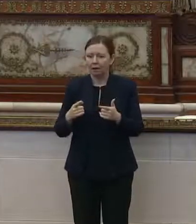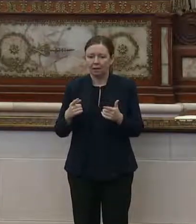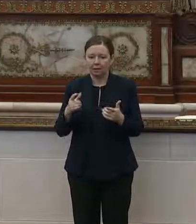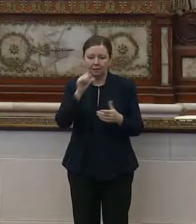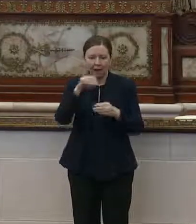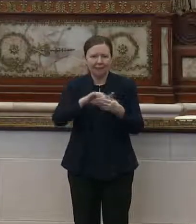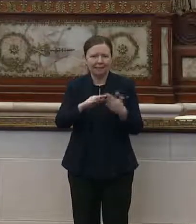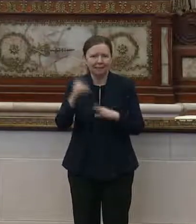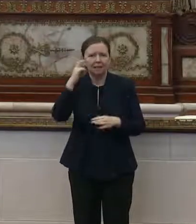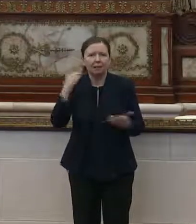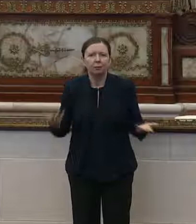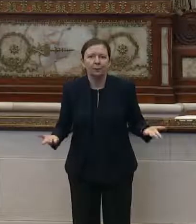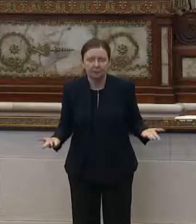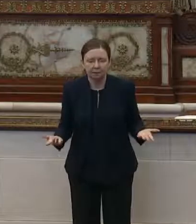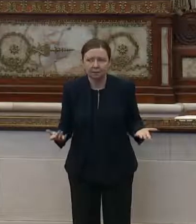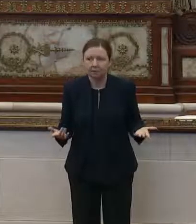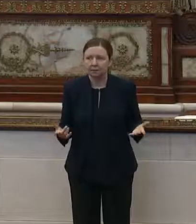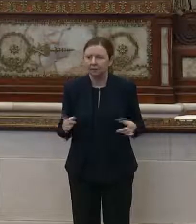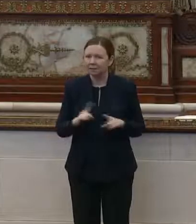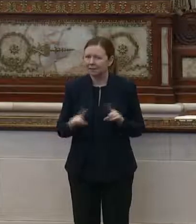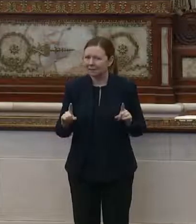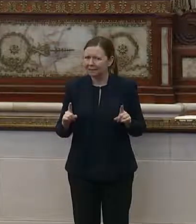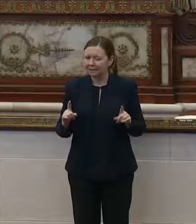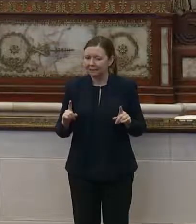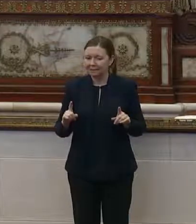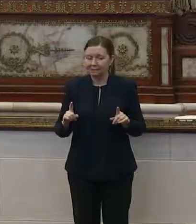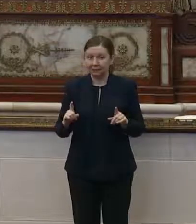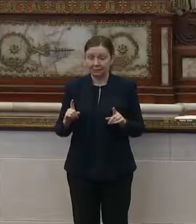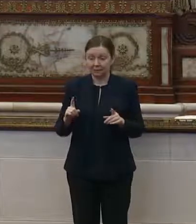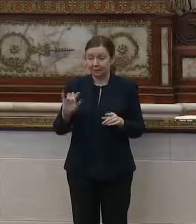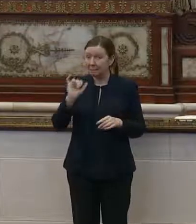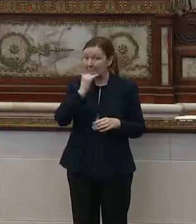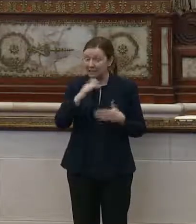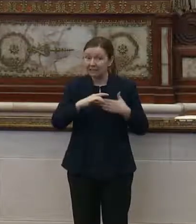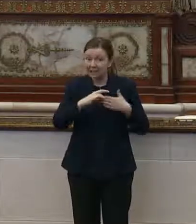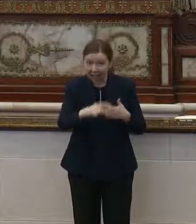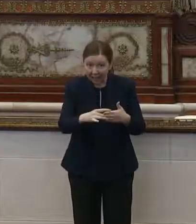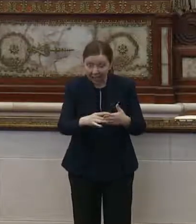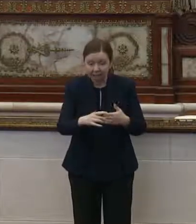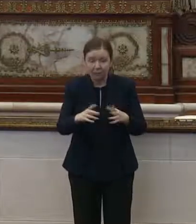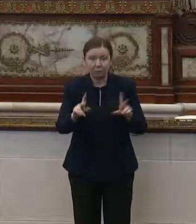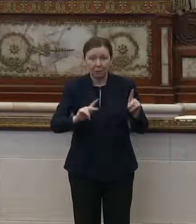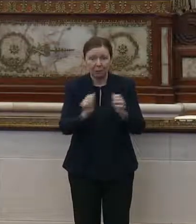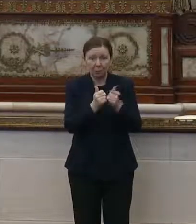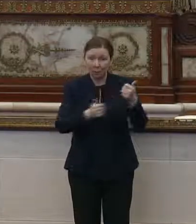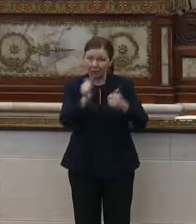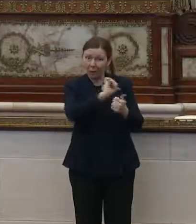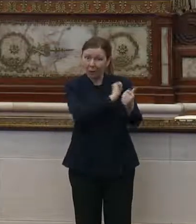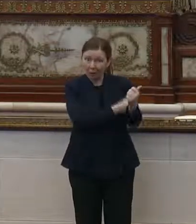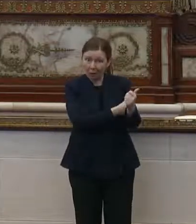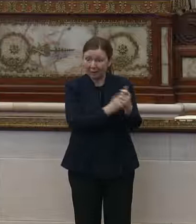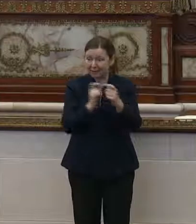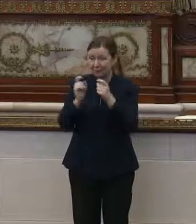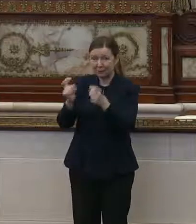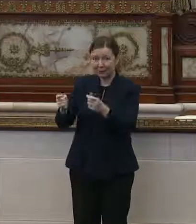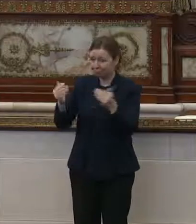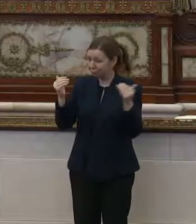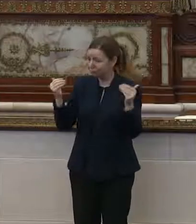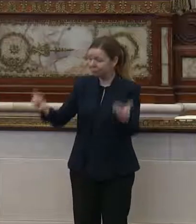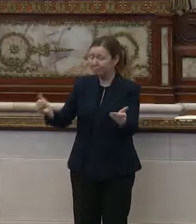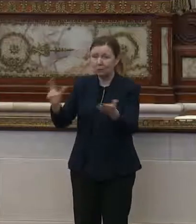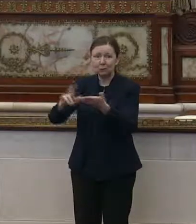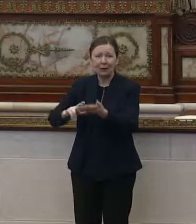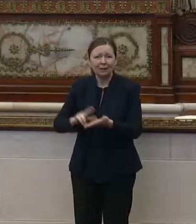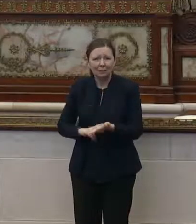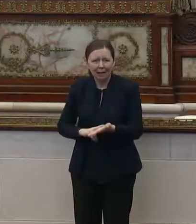in city government. It is totally something else to be misled by those with the authority to give the green light to